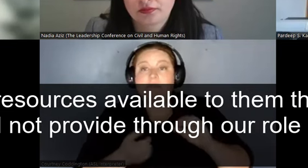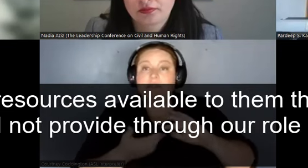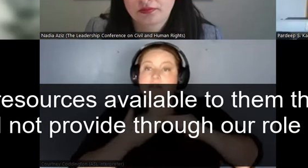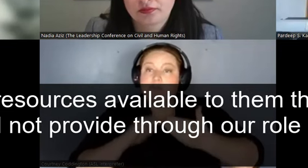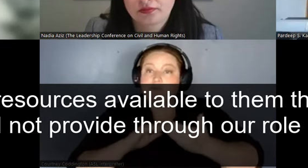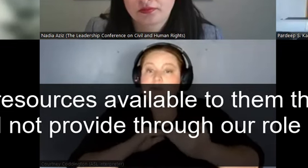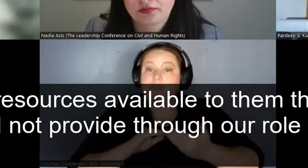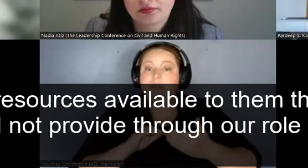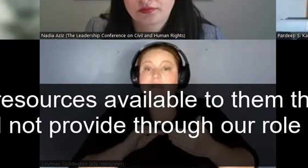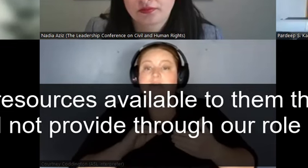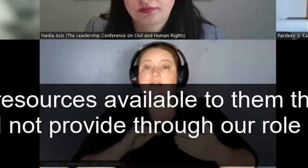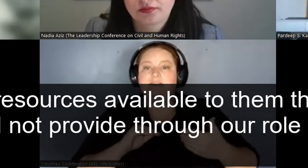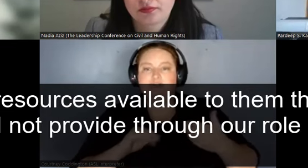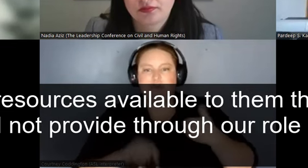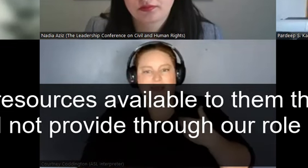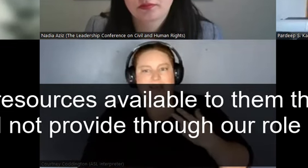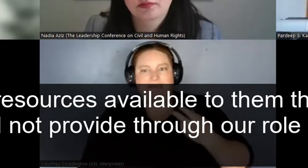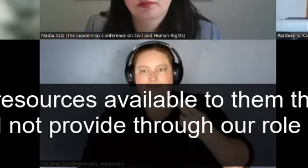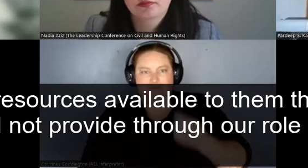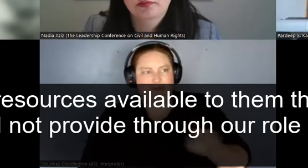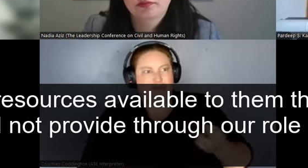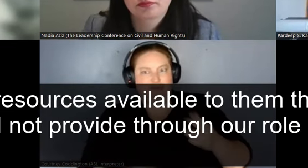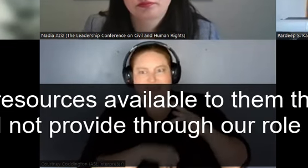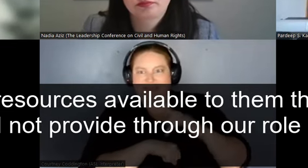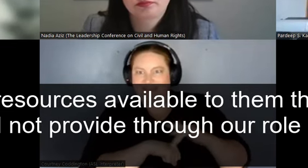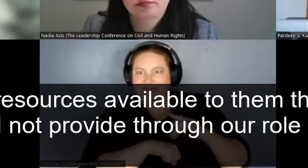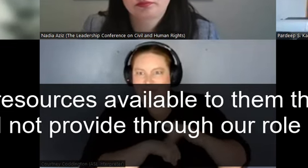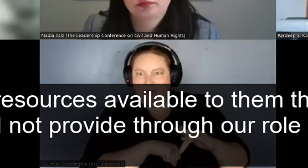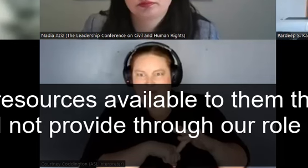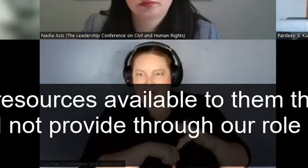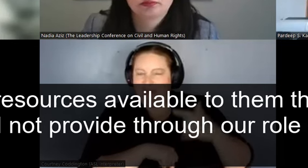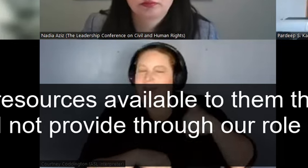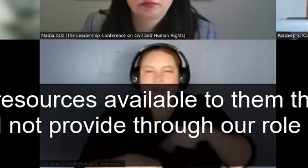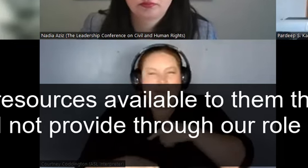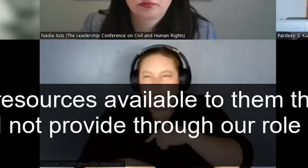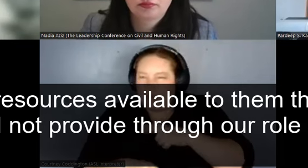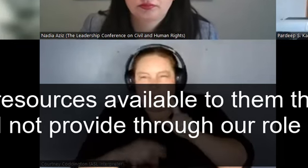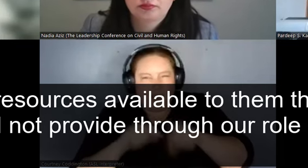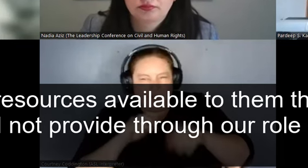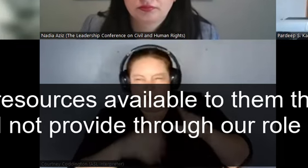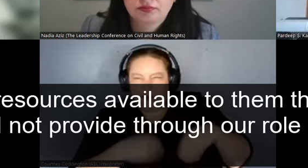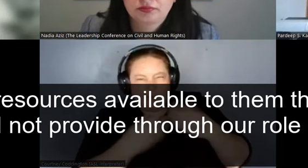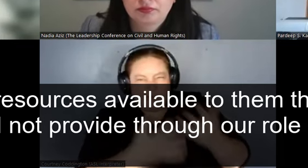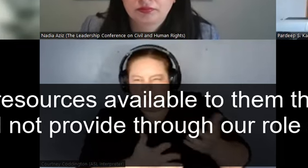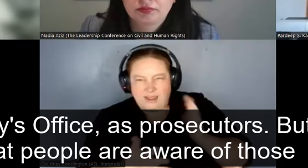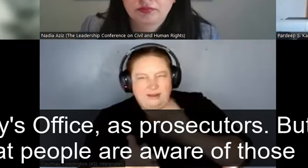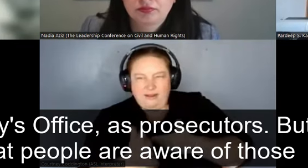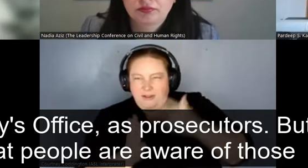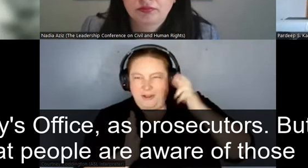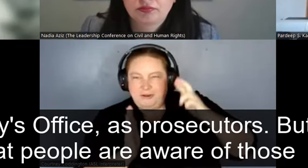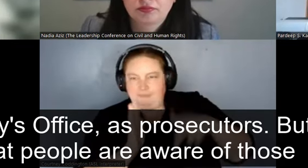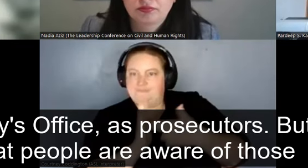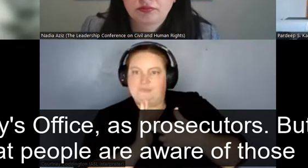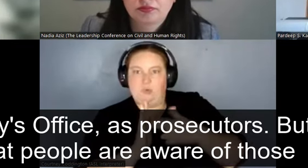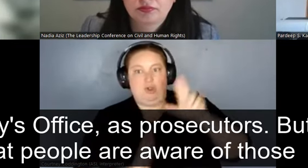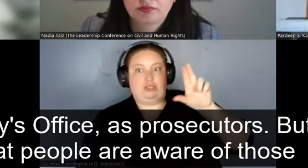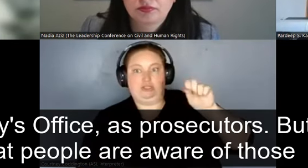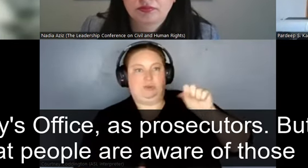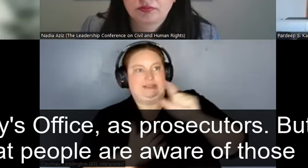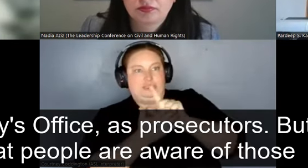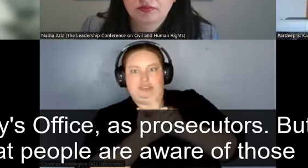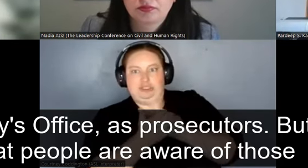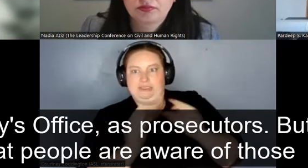have resources available to them that maybe we could not provide through our role as the U.S. Attorney's Office